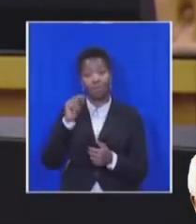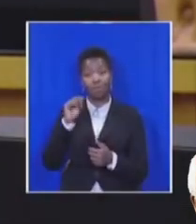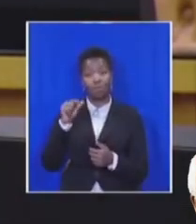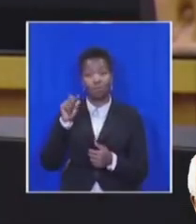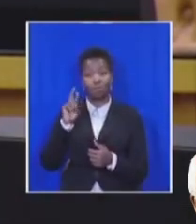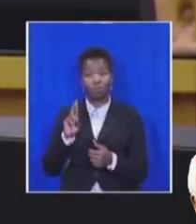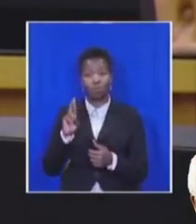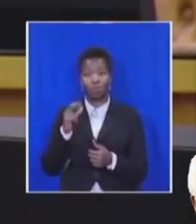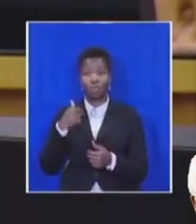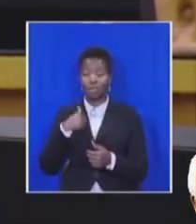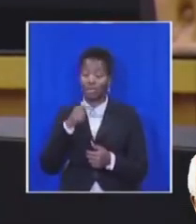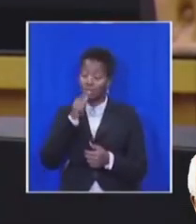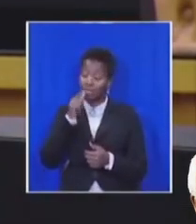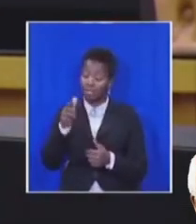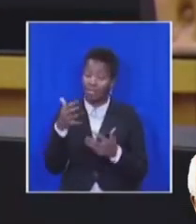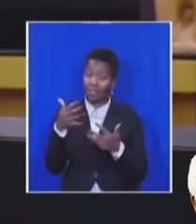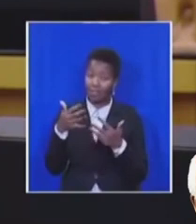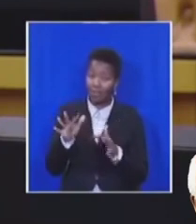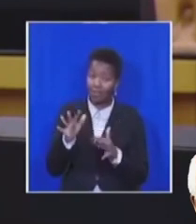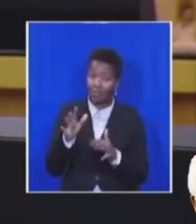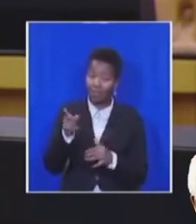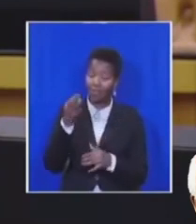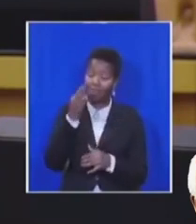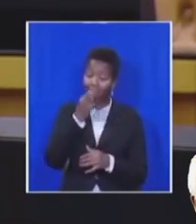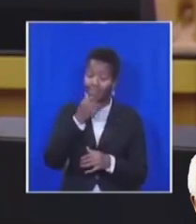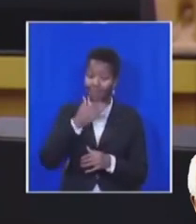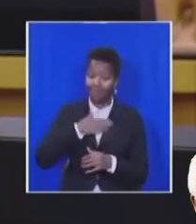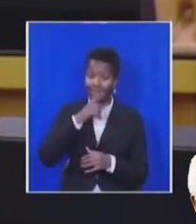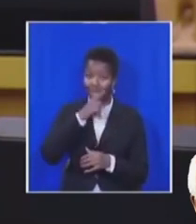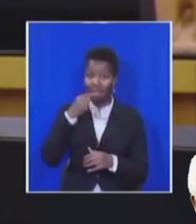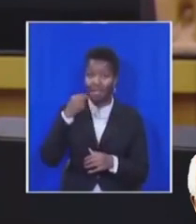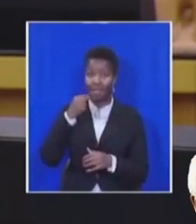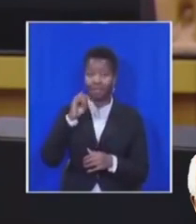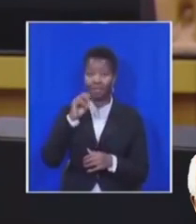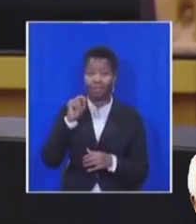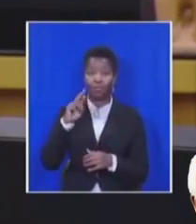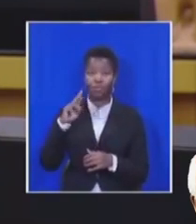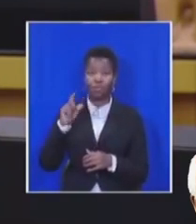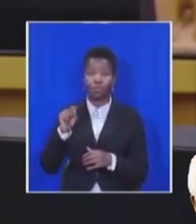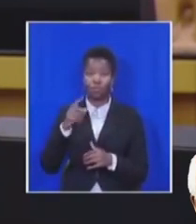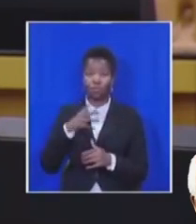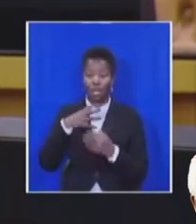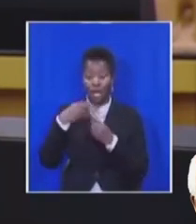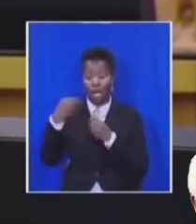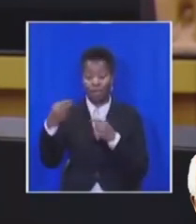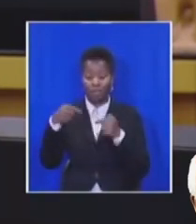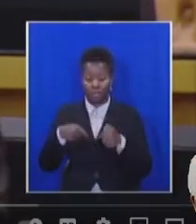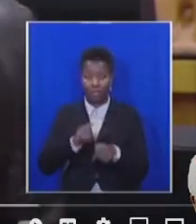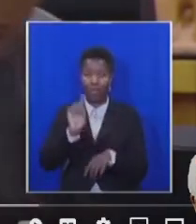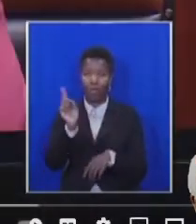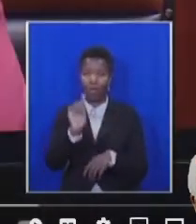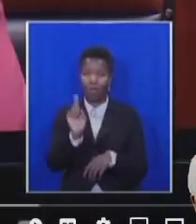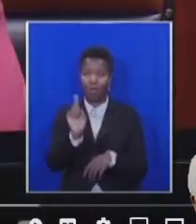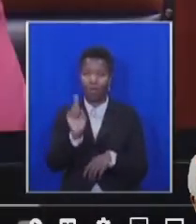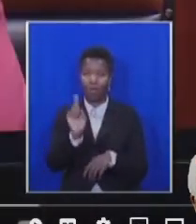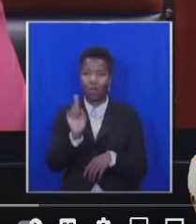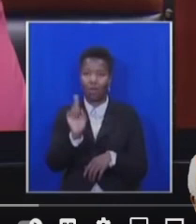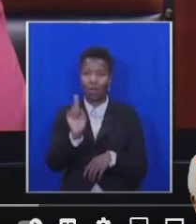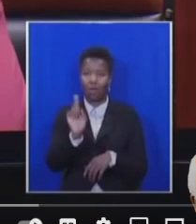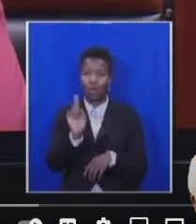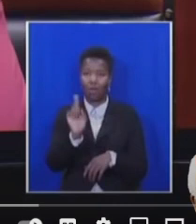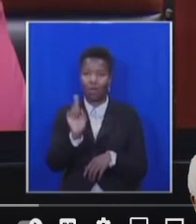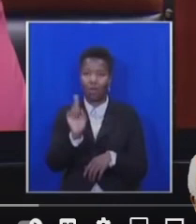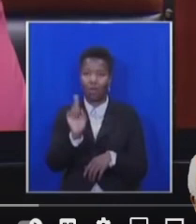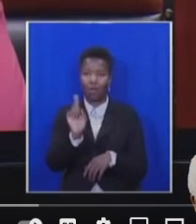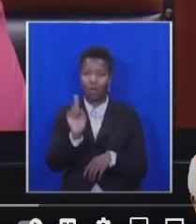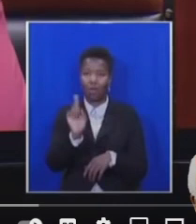said it to them. If they want to call me Ginger, they can do so outside of the house, not here. Okay, no cap. She got a point. She got a